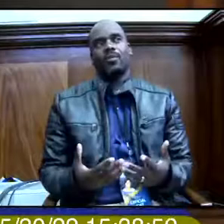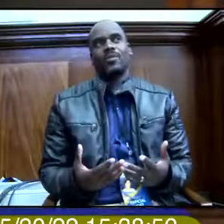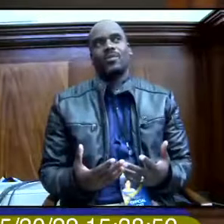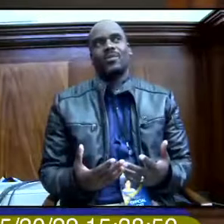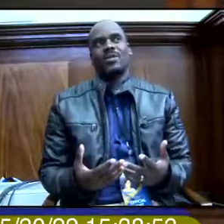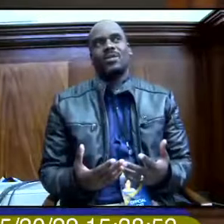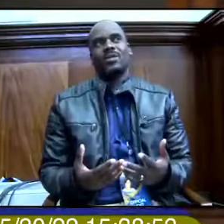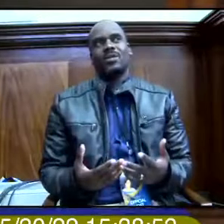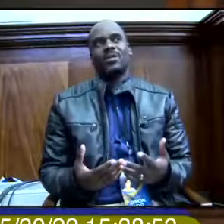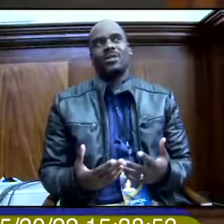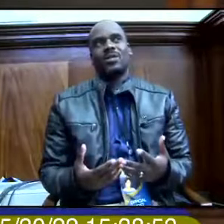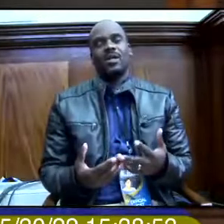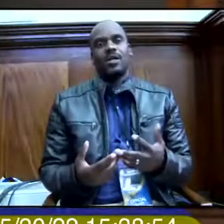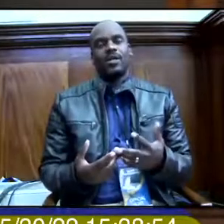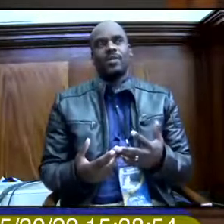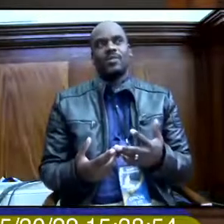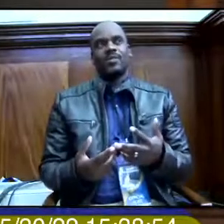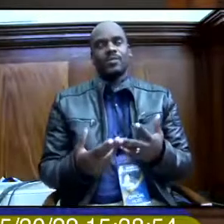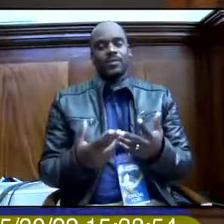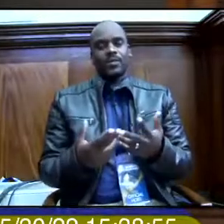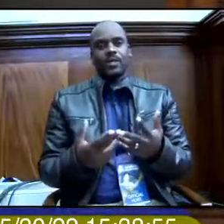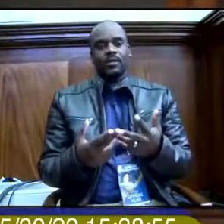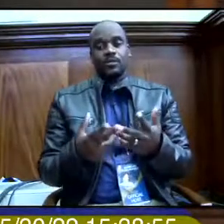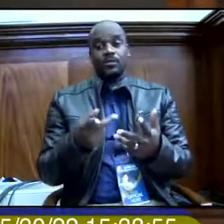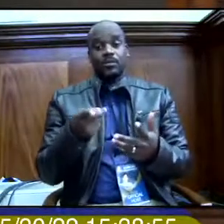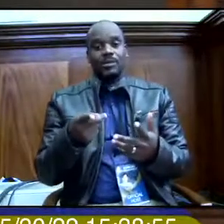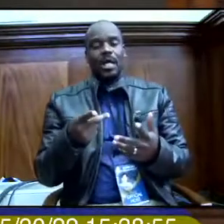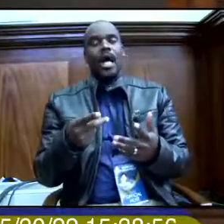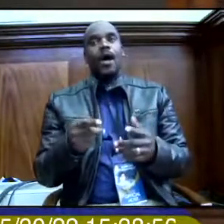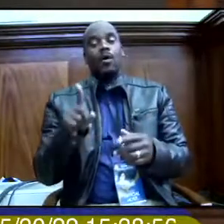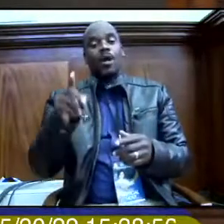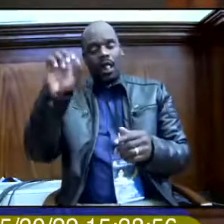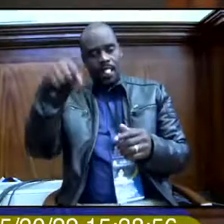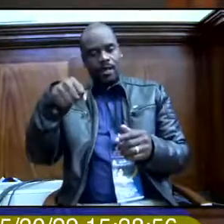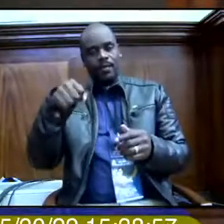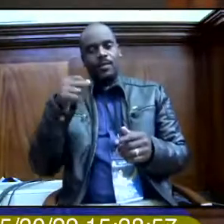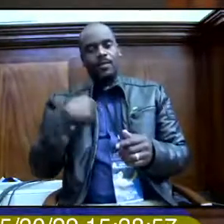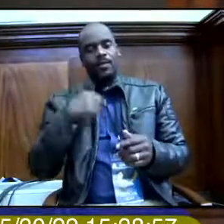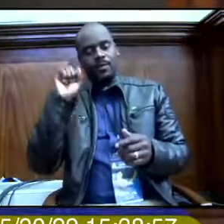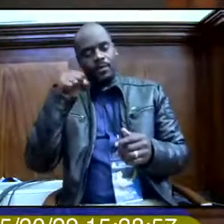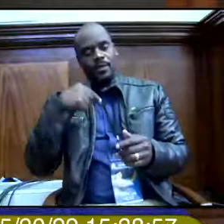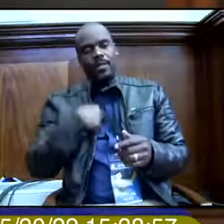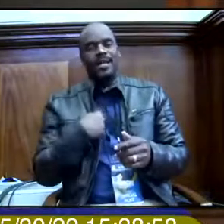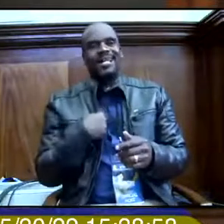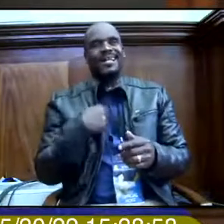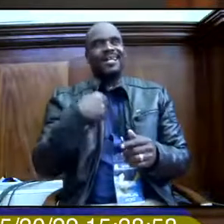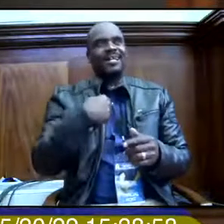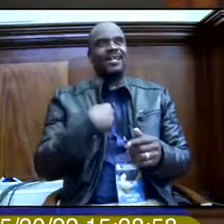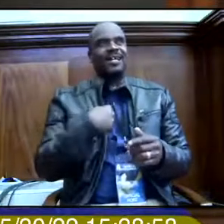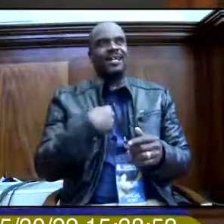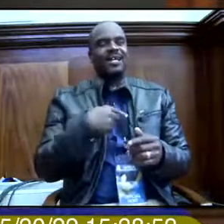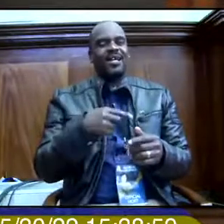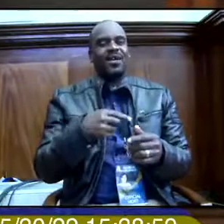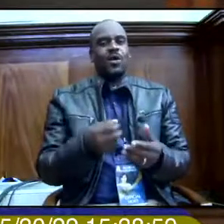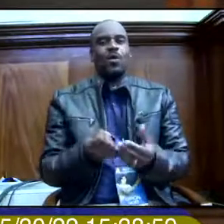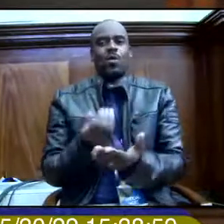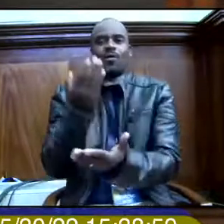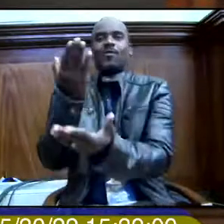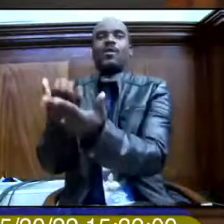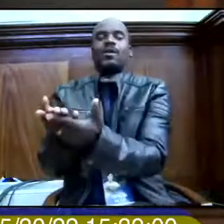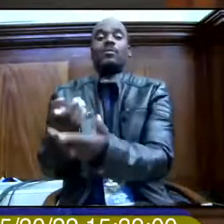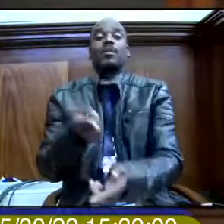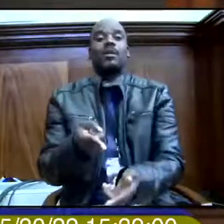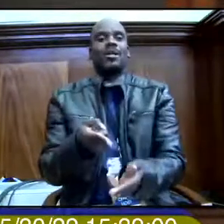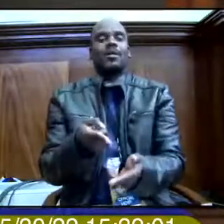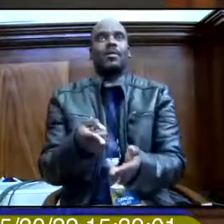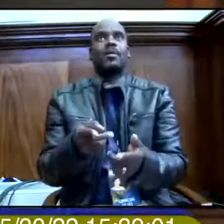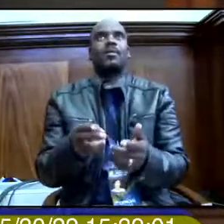pro program director to submit this document because it's a it covers a whole range of